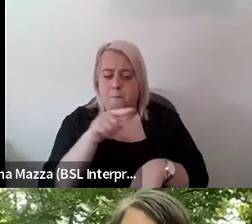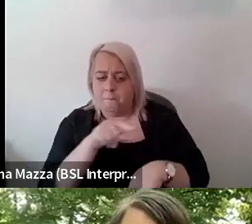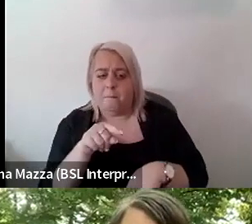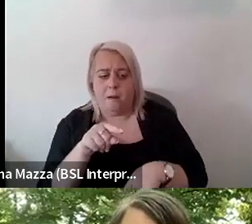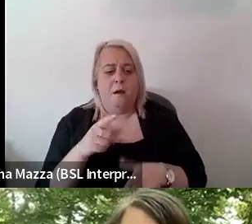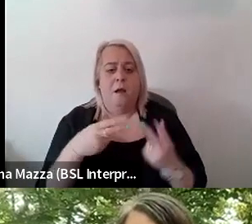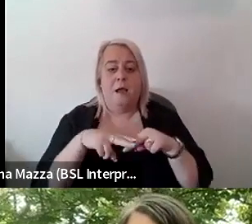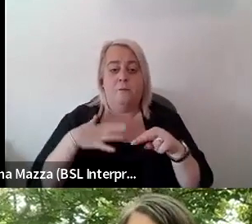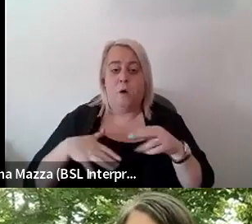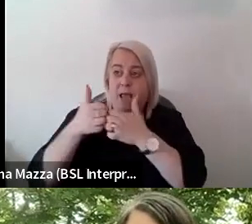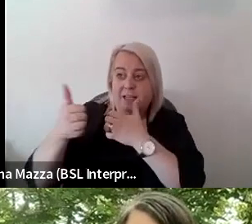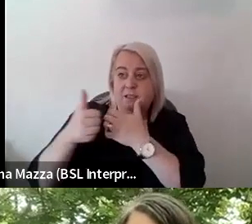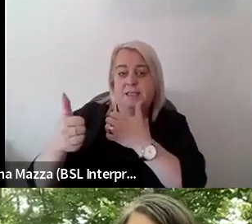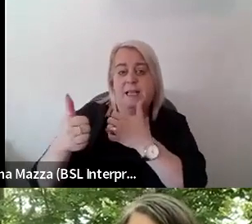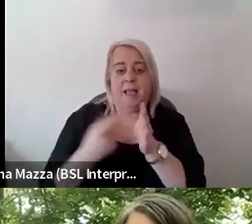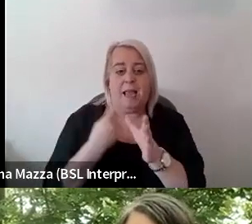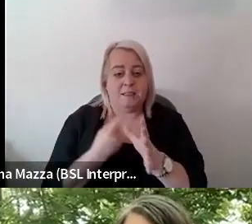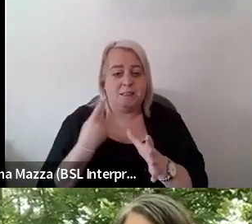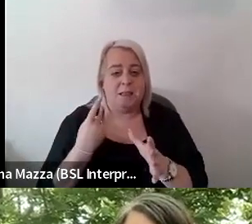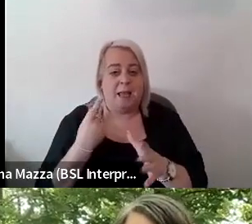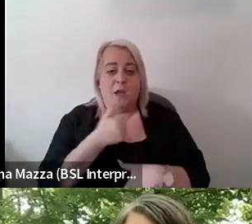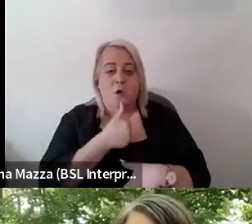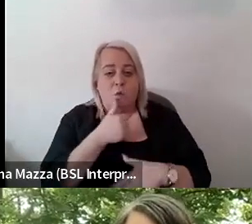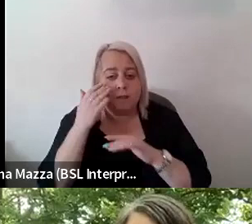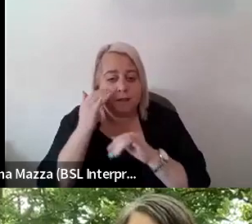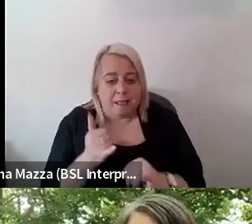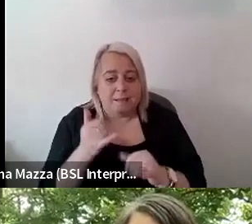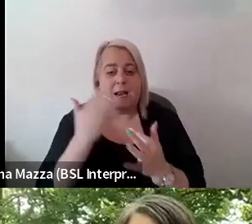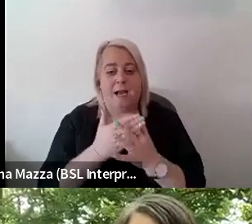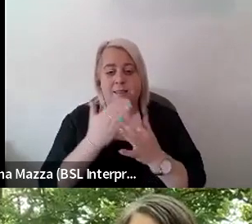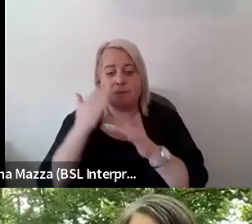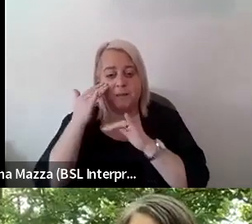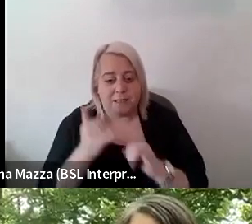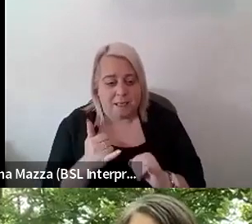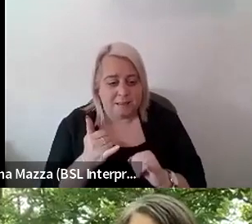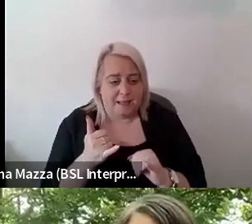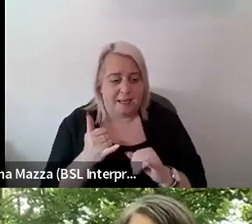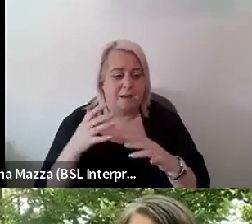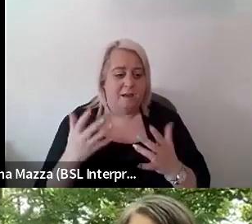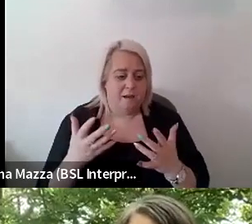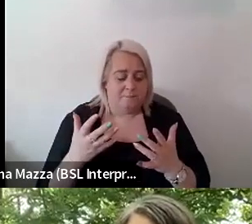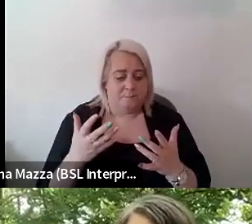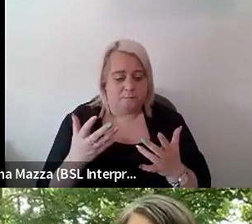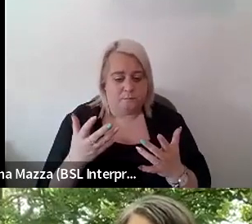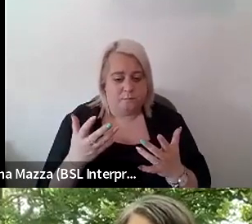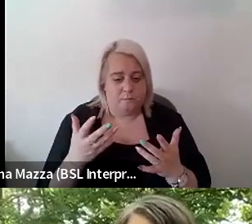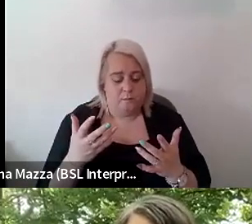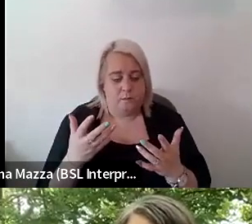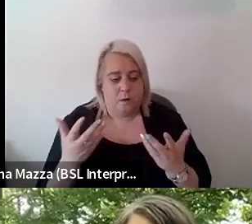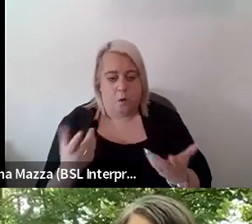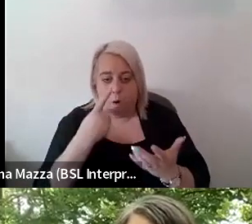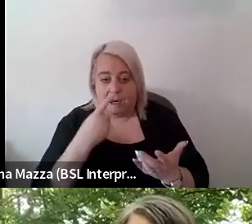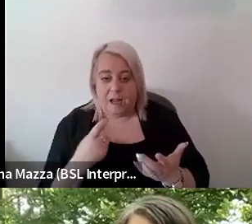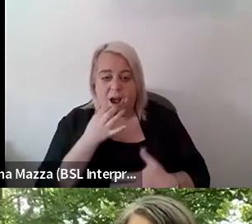know, a company, an agency that does user testing and accessibility testing, and then they'll pick a panel for you, or you can, you know, go